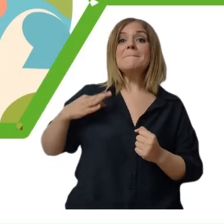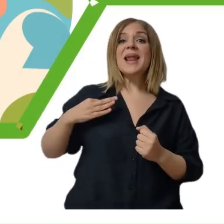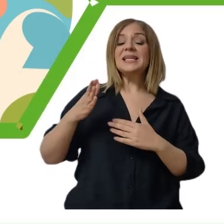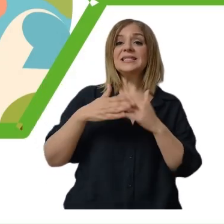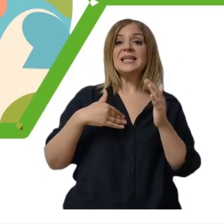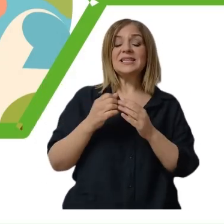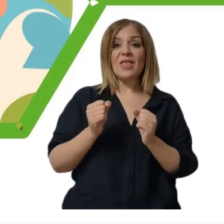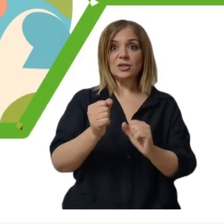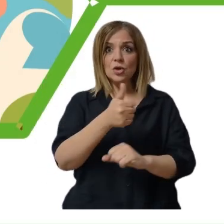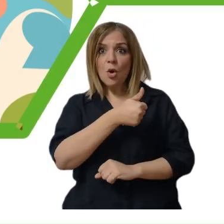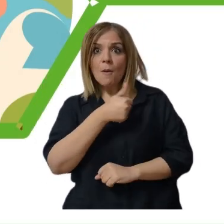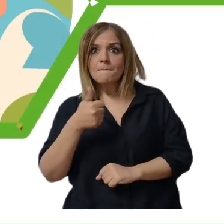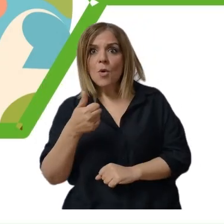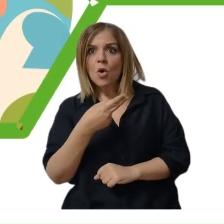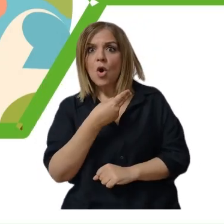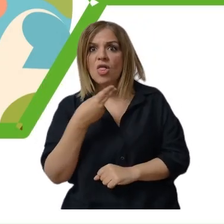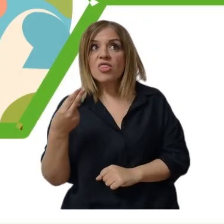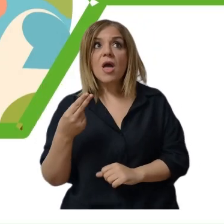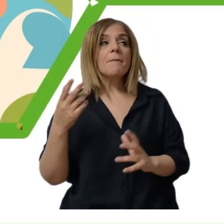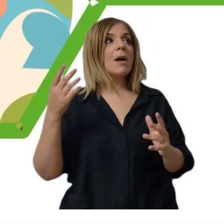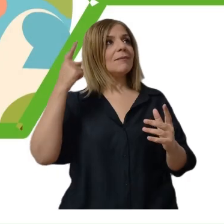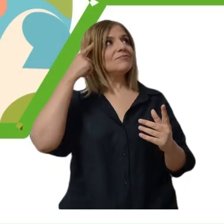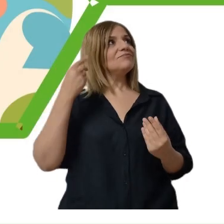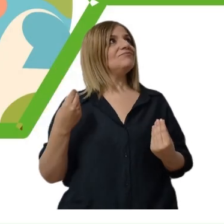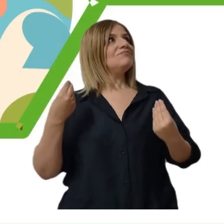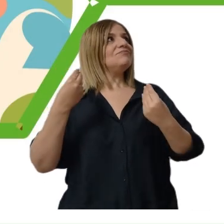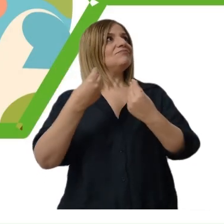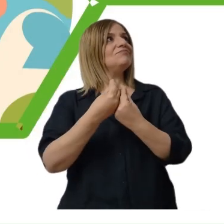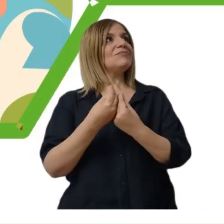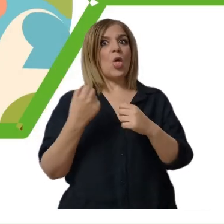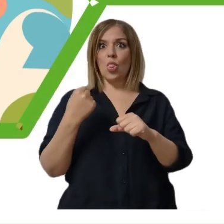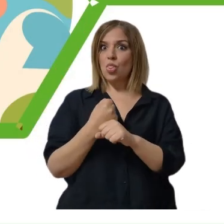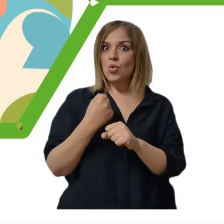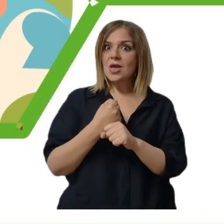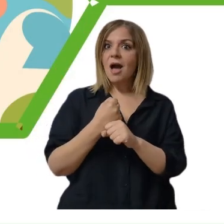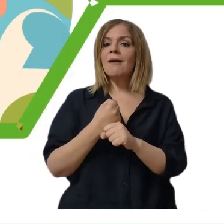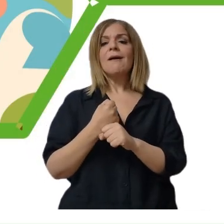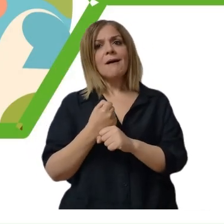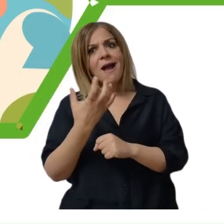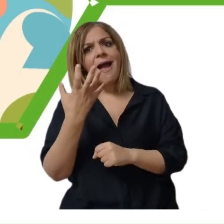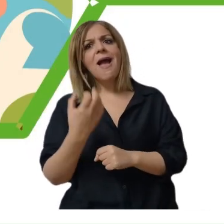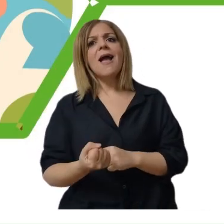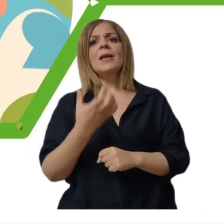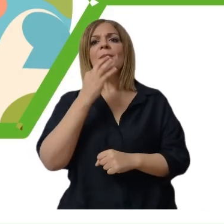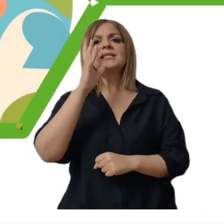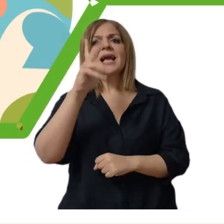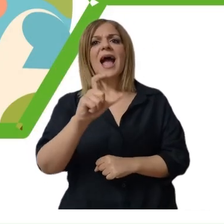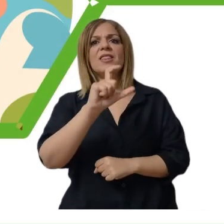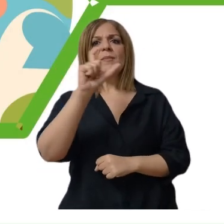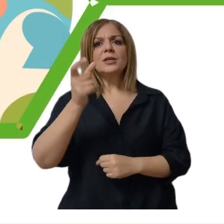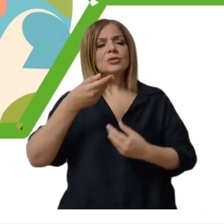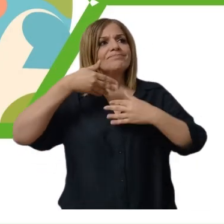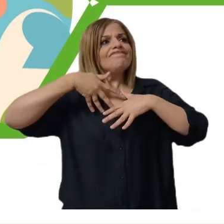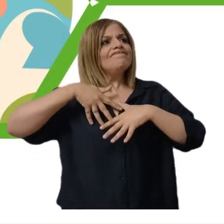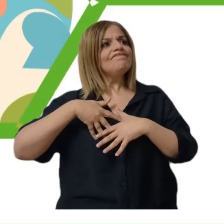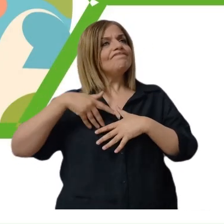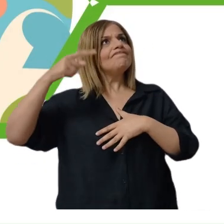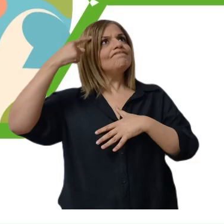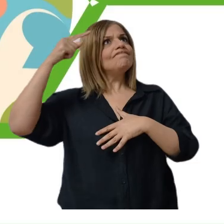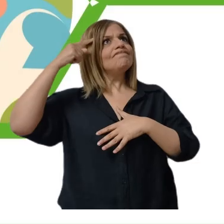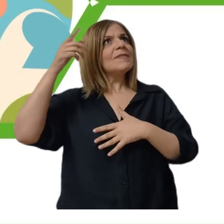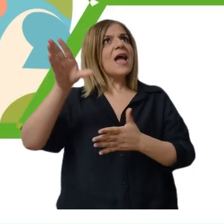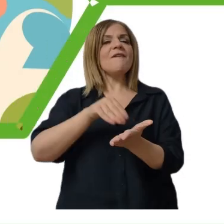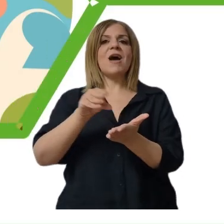not only something that is work related, but it's something that you carry with you